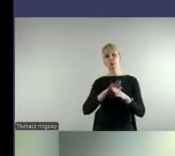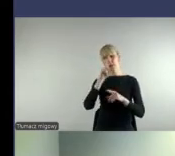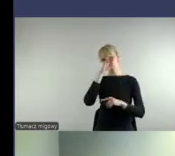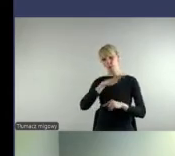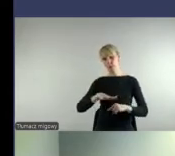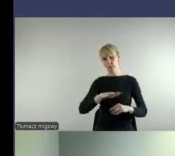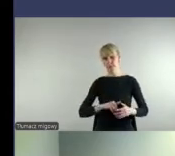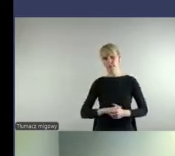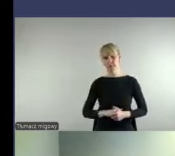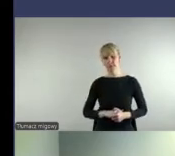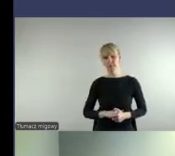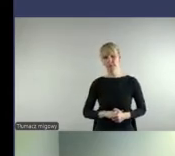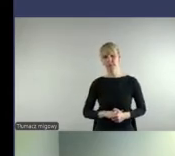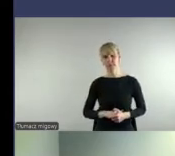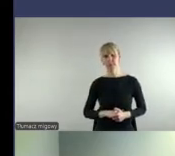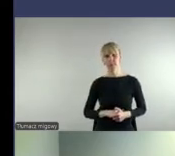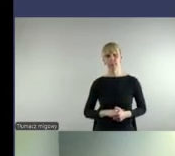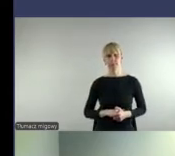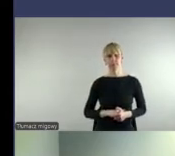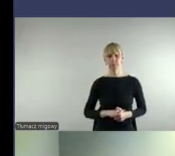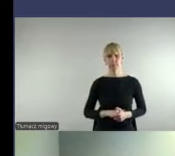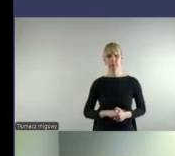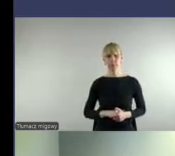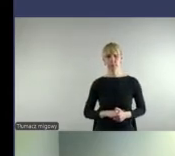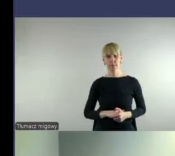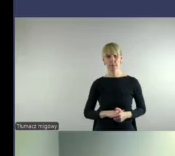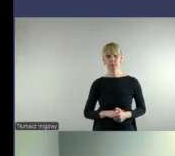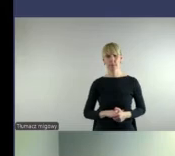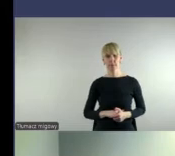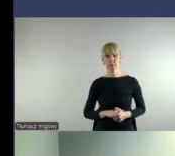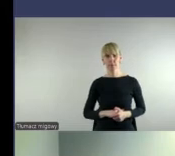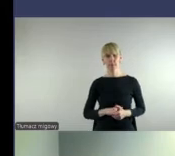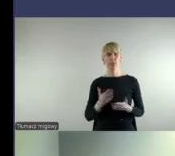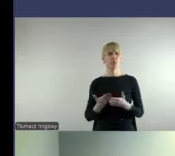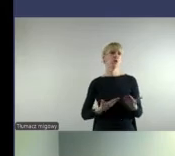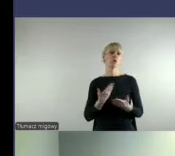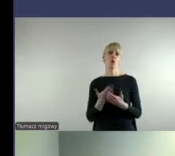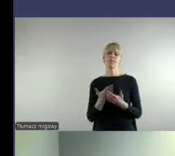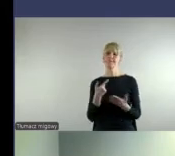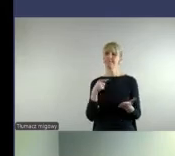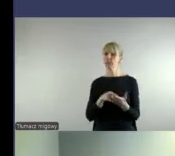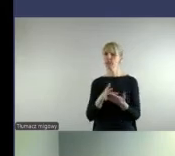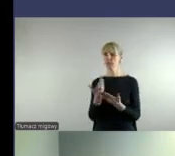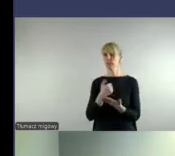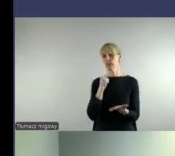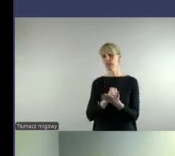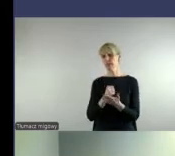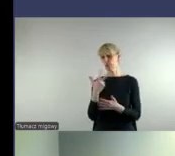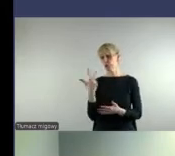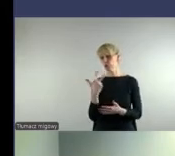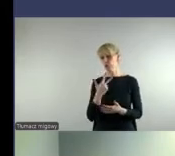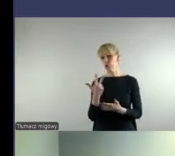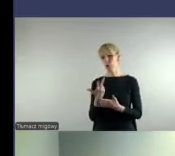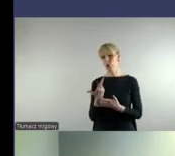So for me to get to the bottom of this, I asked these 3 questions, and it was how social capital manifests in